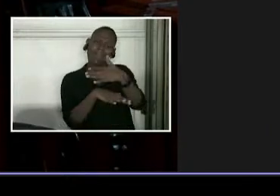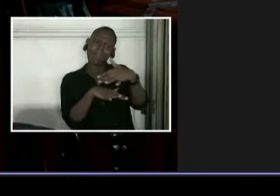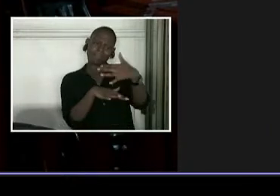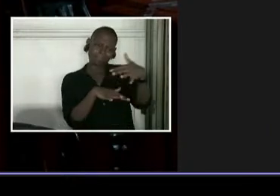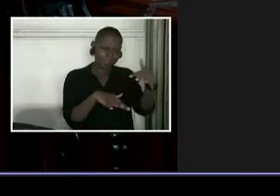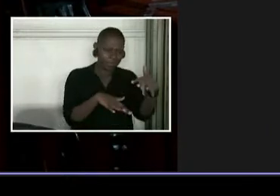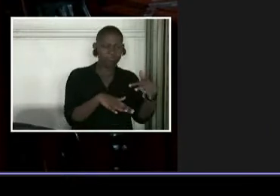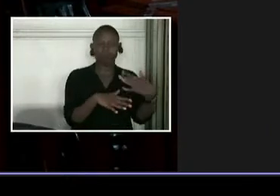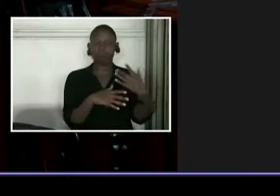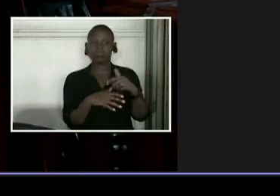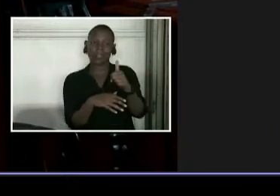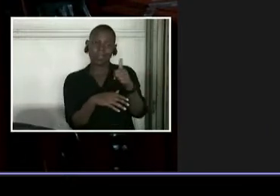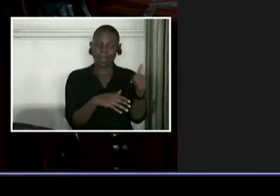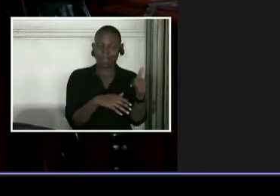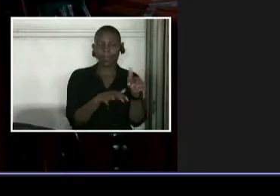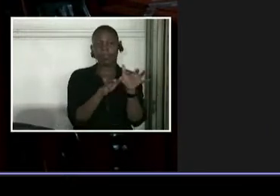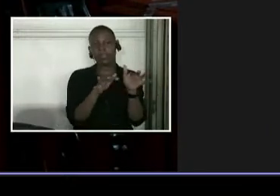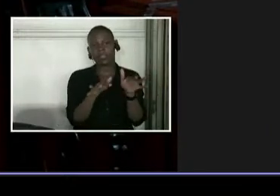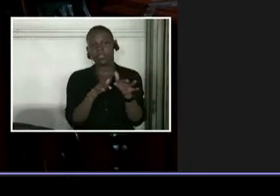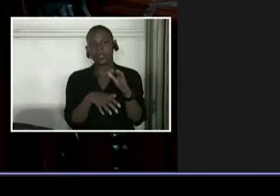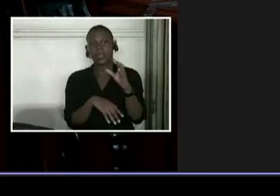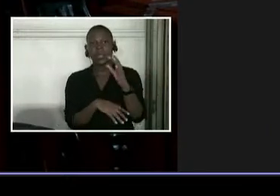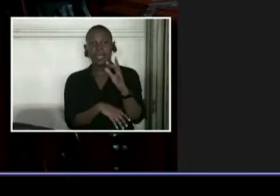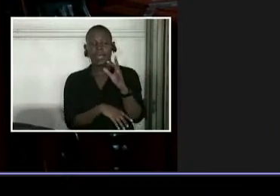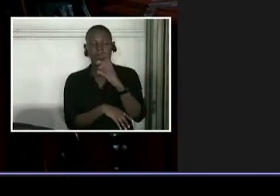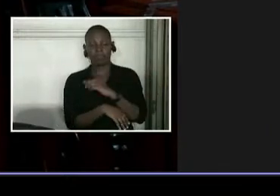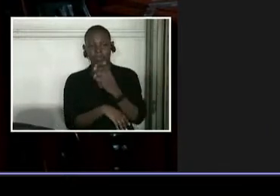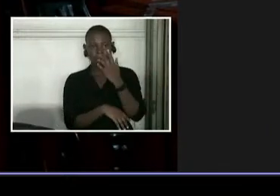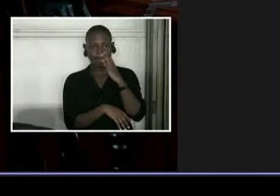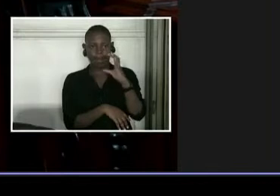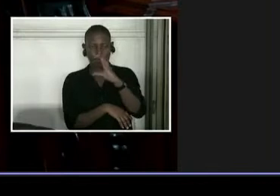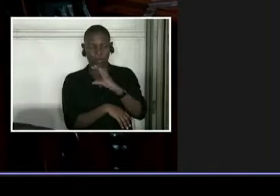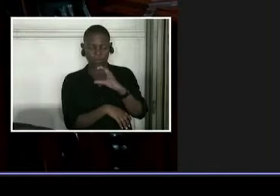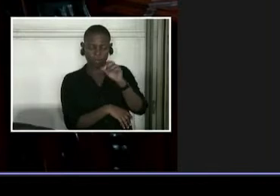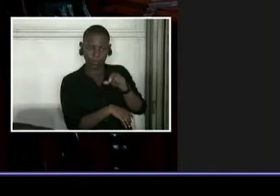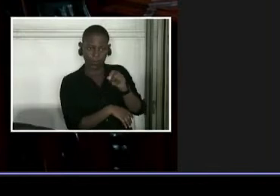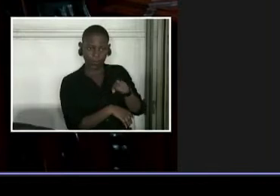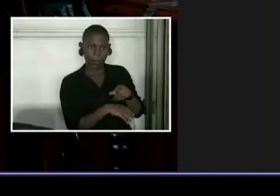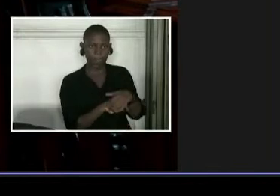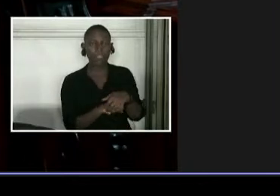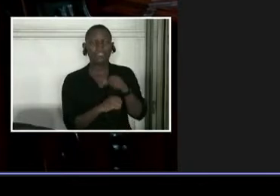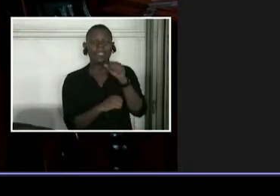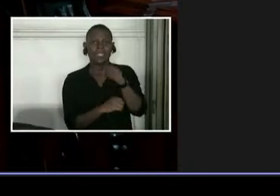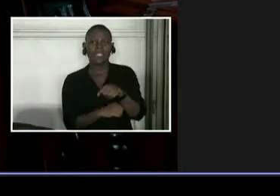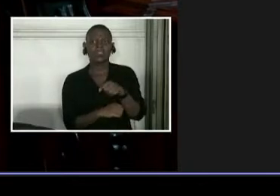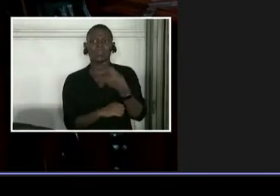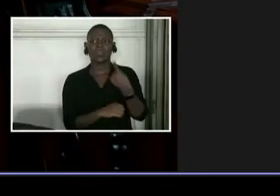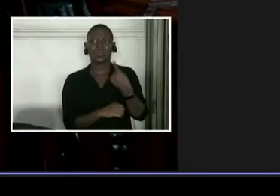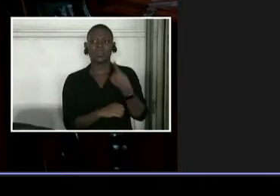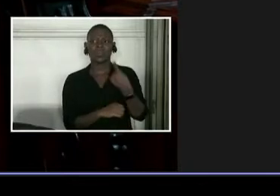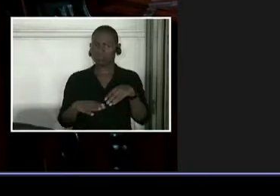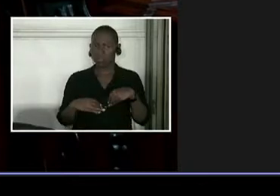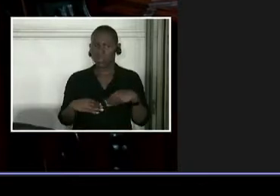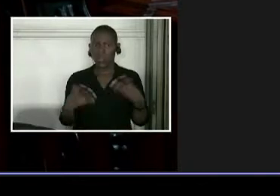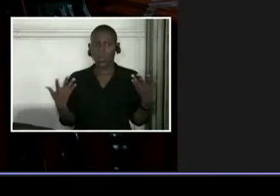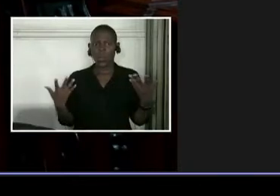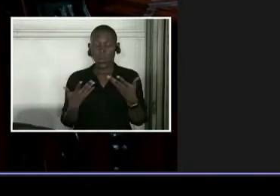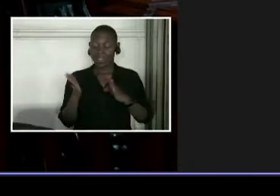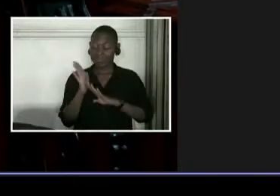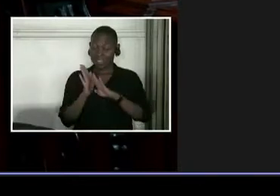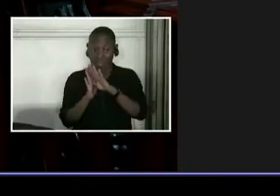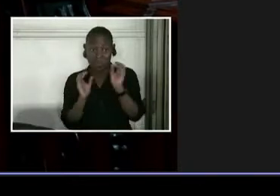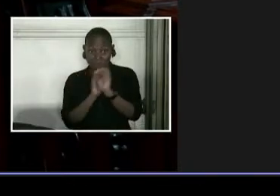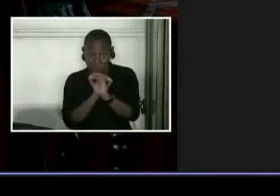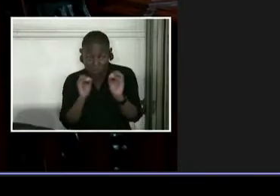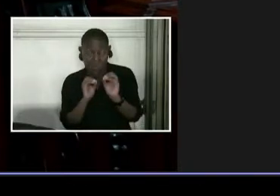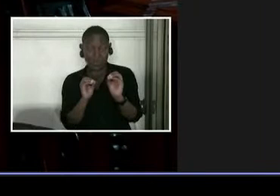in Claremont. In some instances, our fathers and uncles were allowed to settle in underdeveloped townships such as Umlazi, Lamontville,